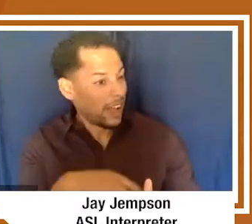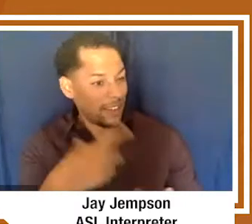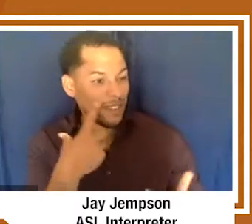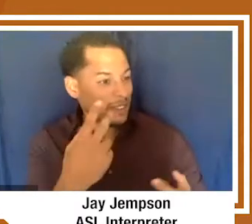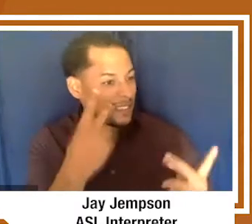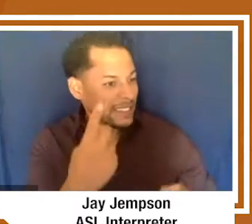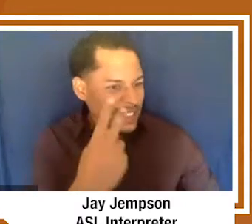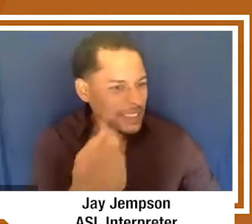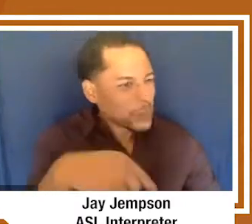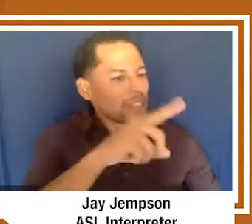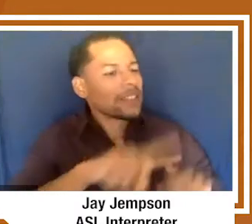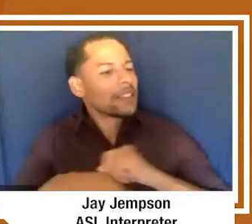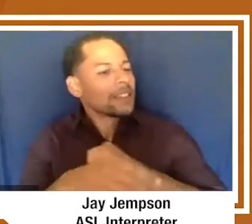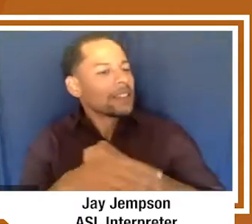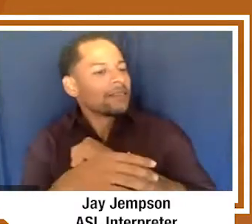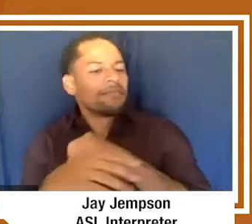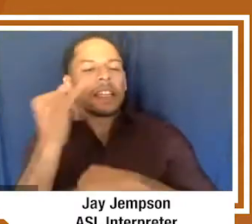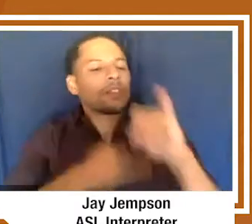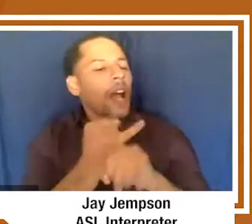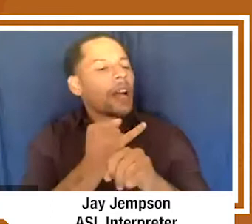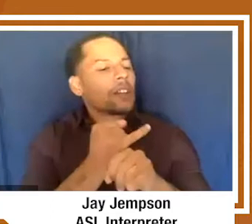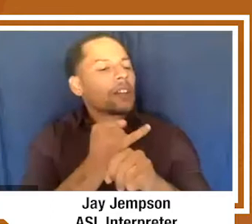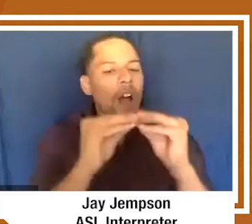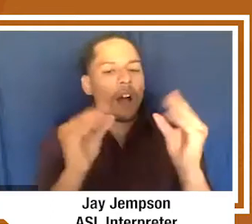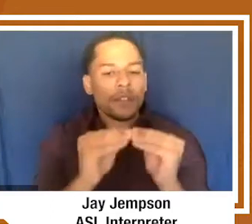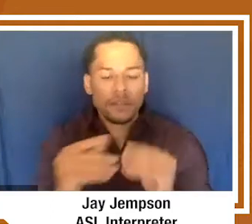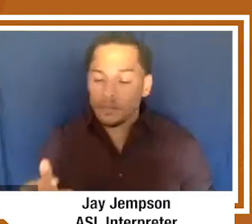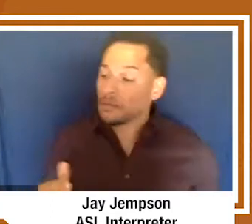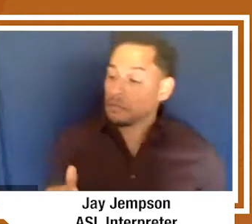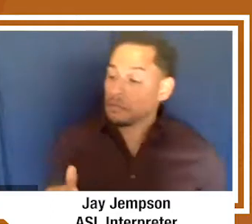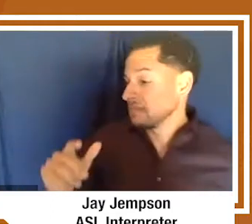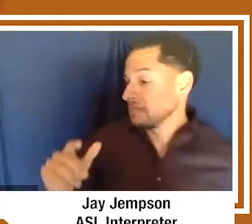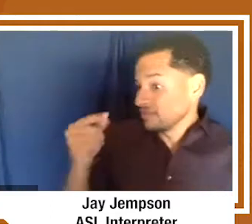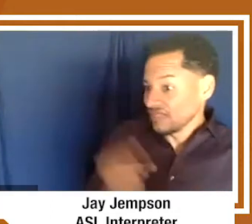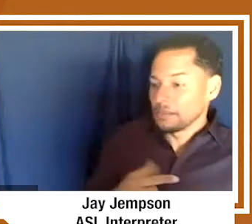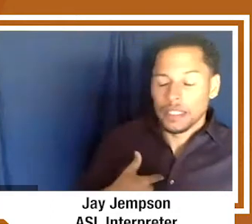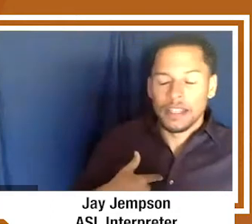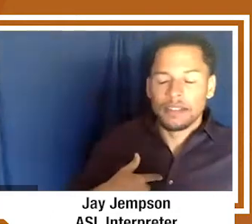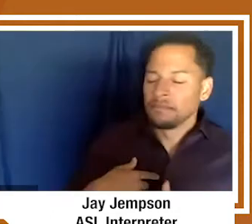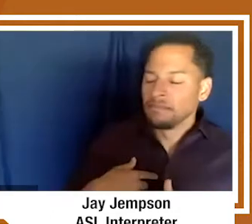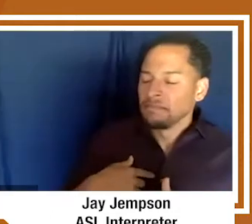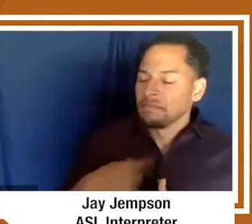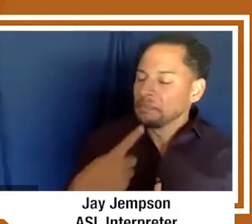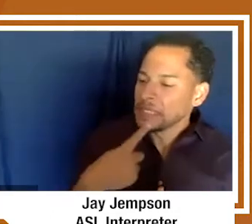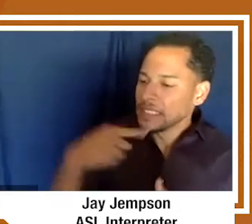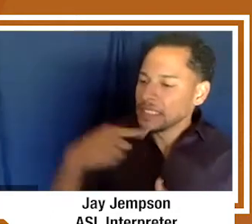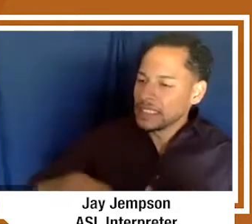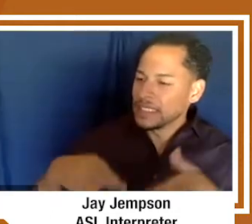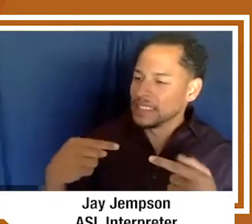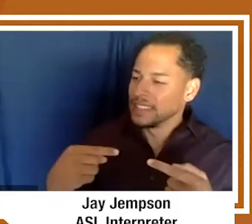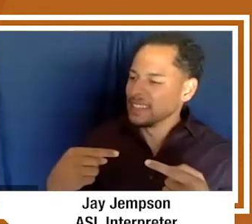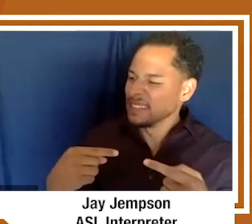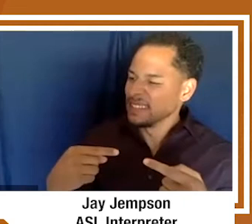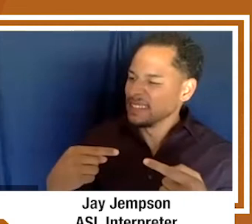at the moment, and I've missed it so much. I'm really excited for this conversation in particular, but I'm actually doing a virtual conference